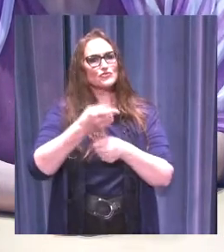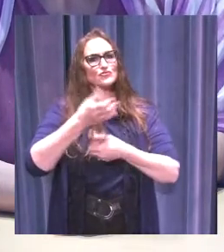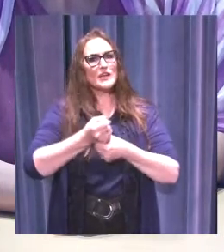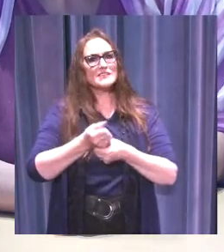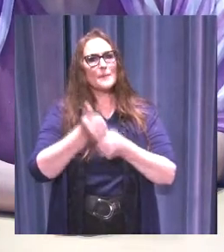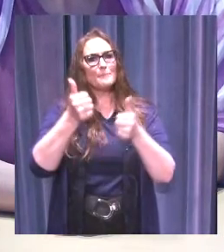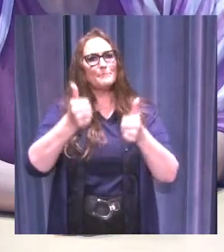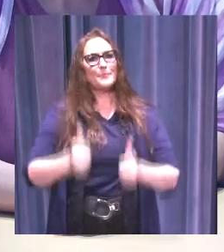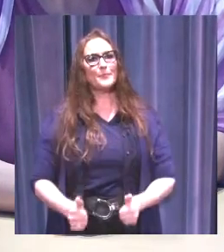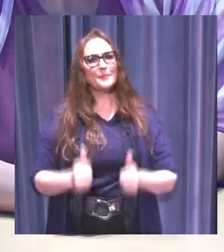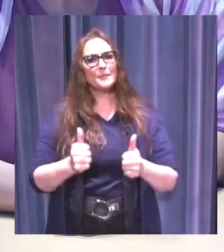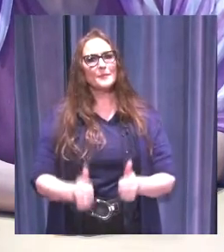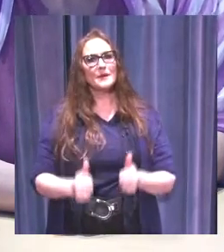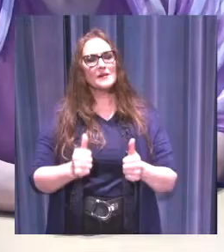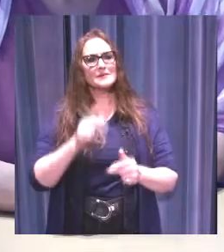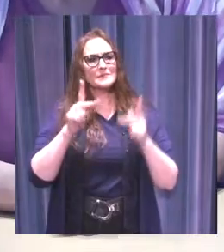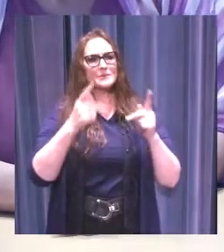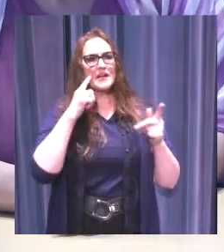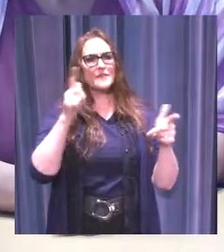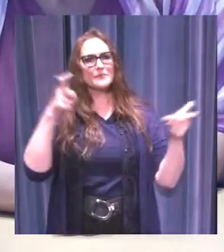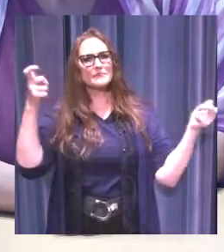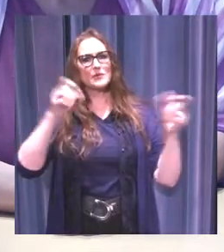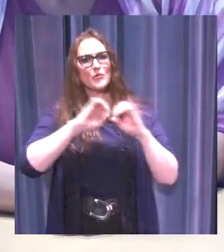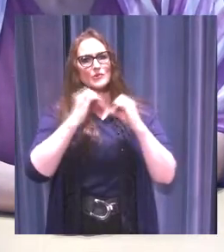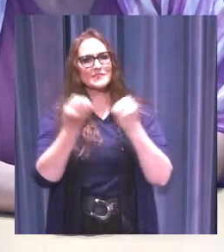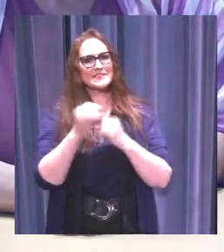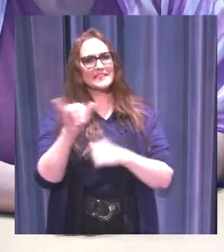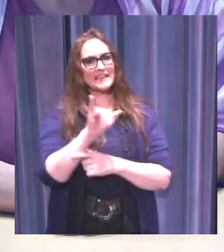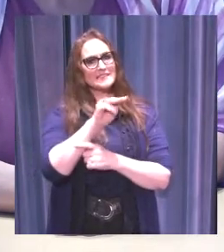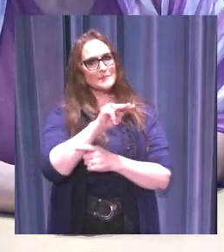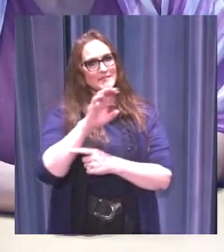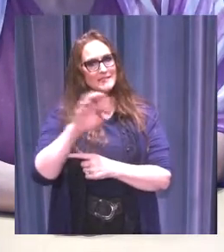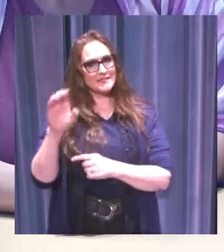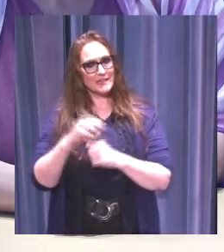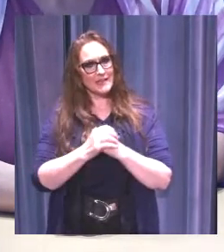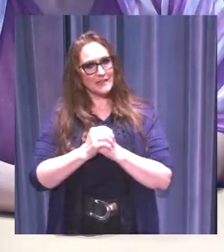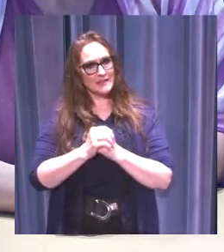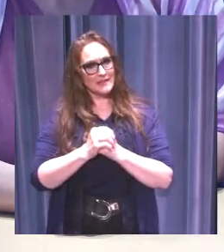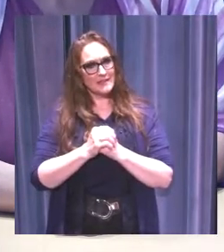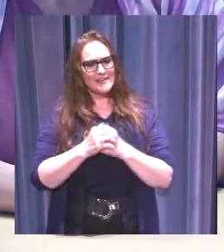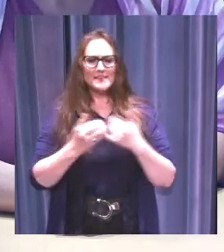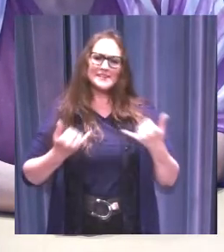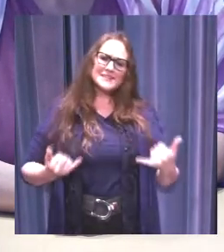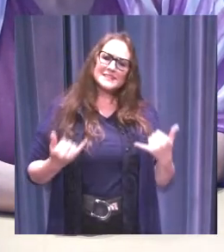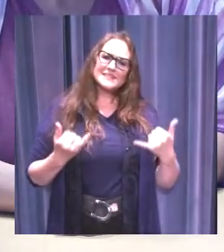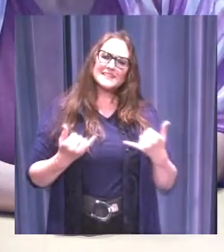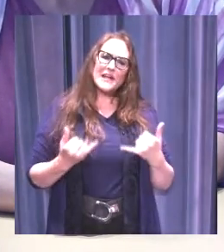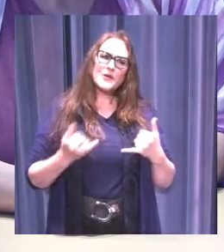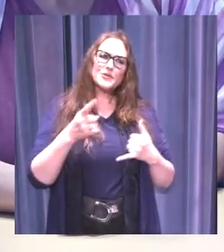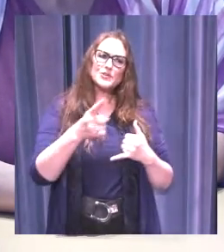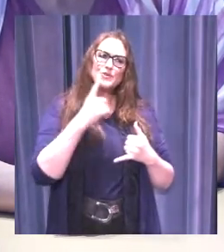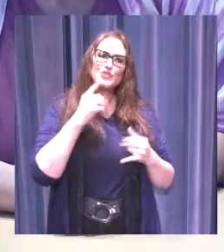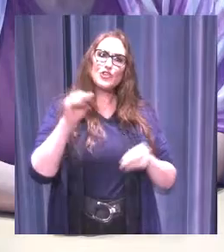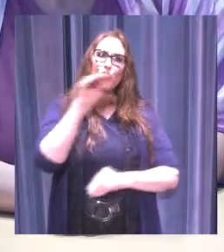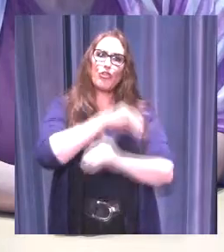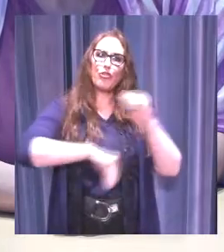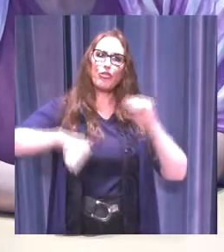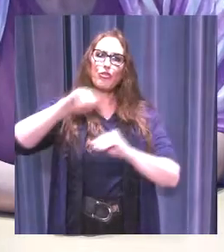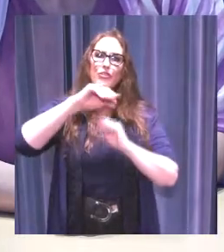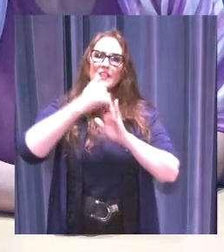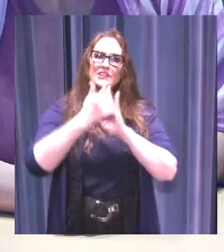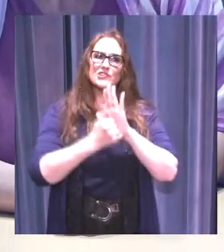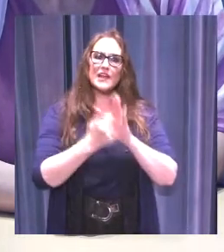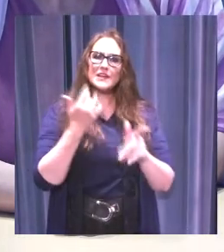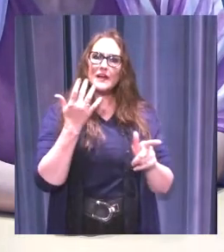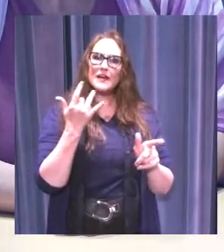that stakeholders have in large organizations like MCC. And now you just rearrange the agenda in